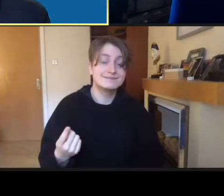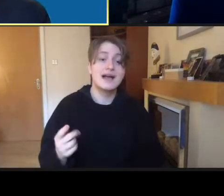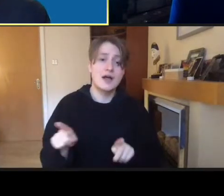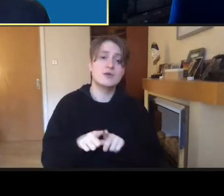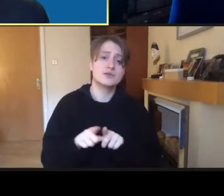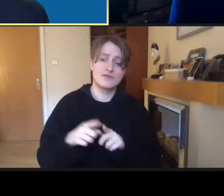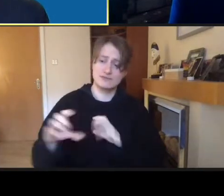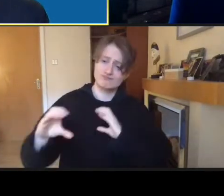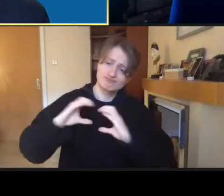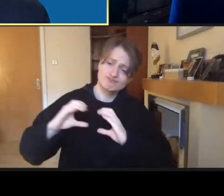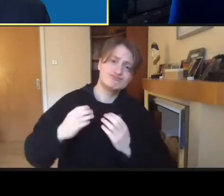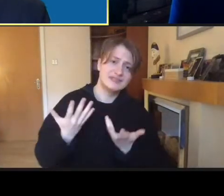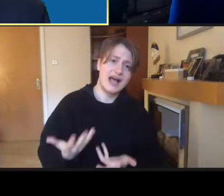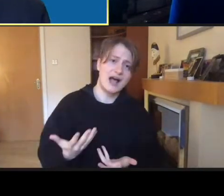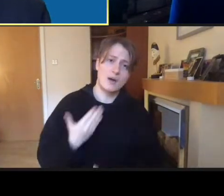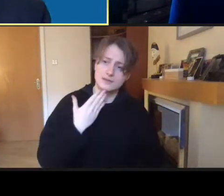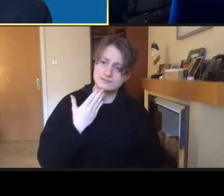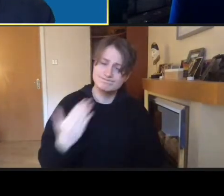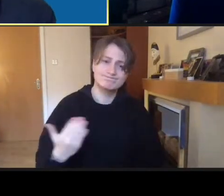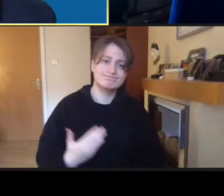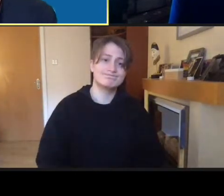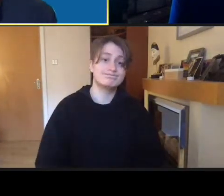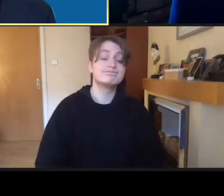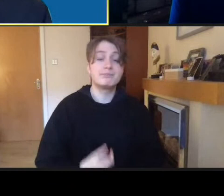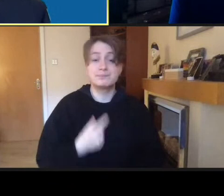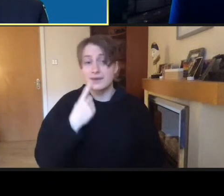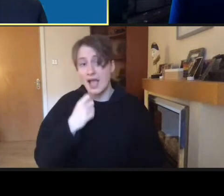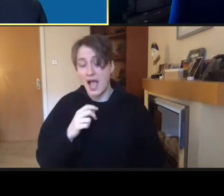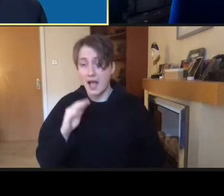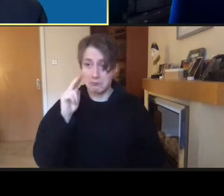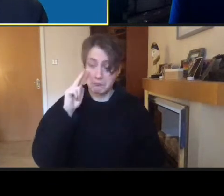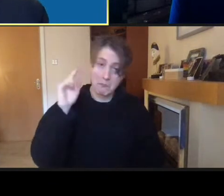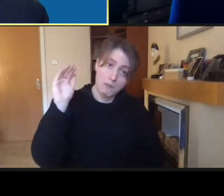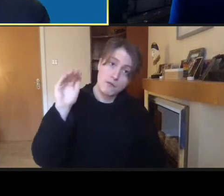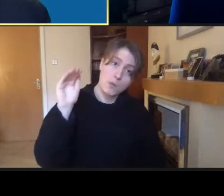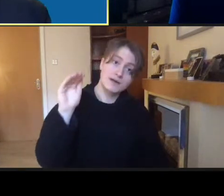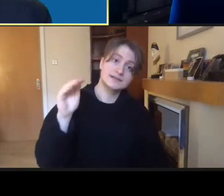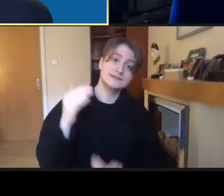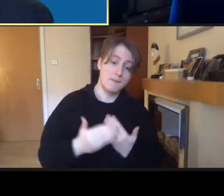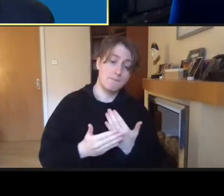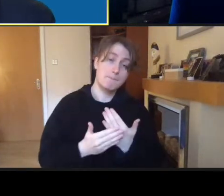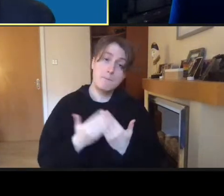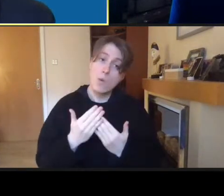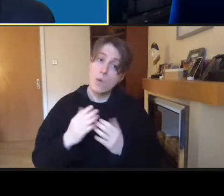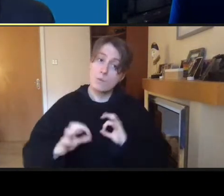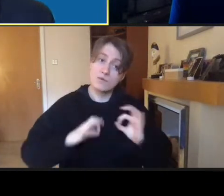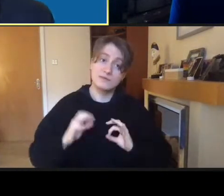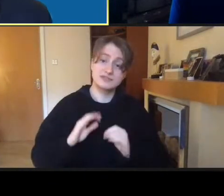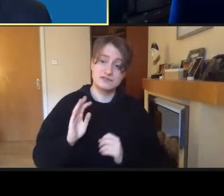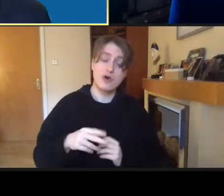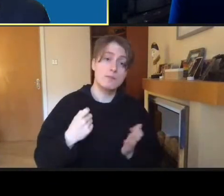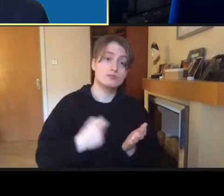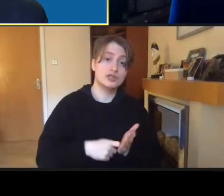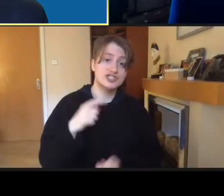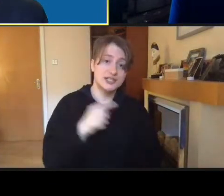now. We can look forward to more performances from you during the next 4